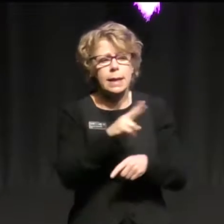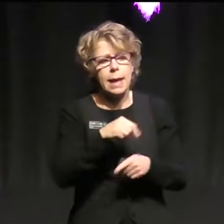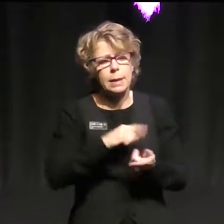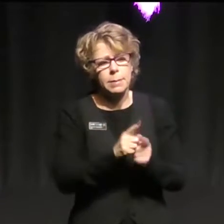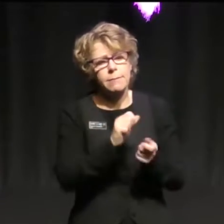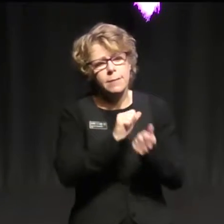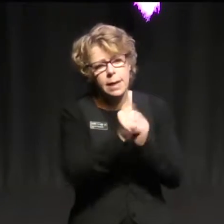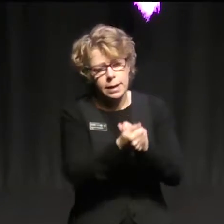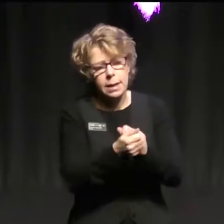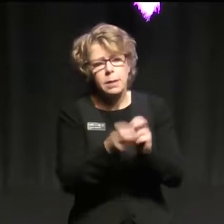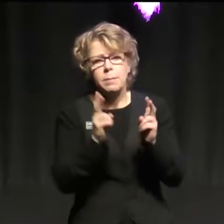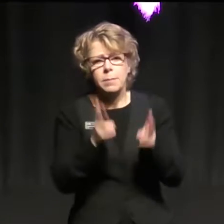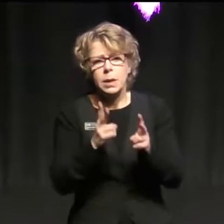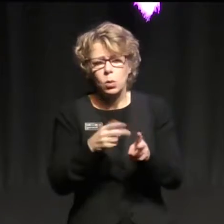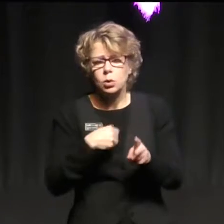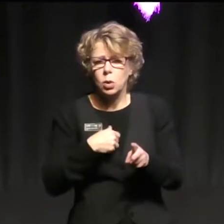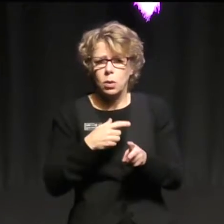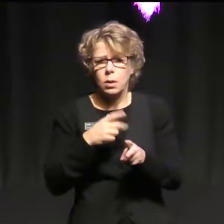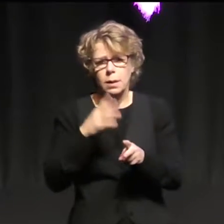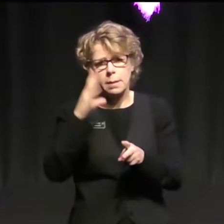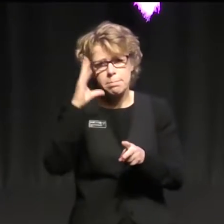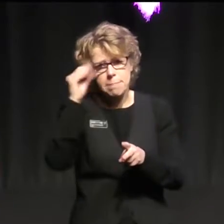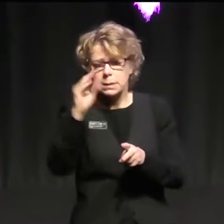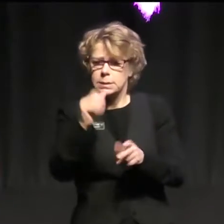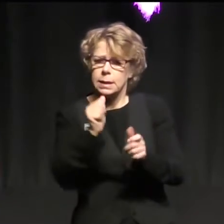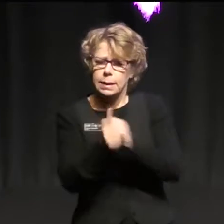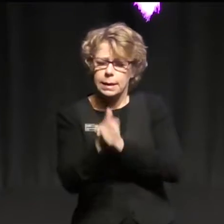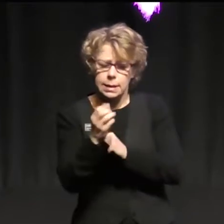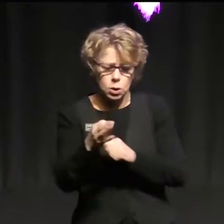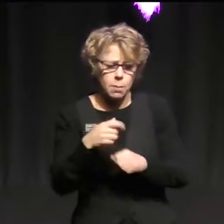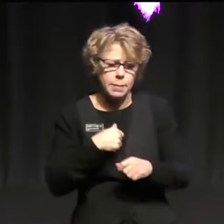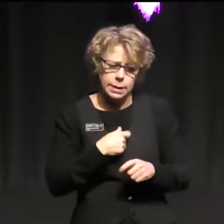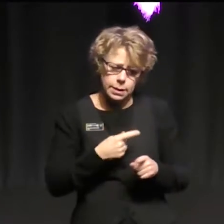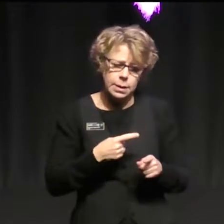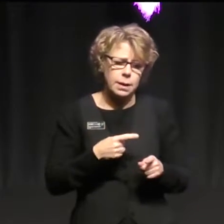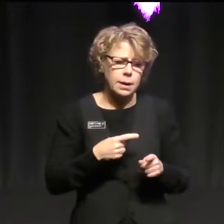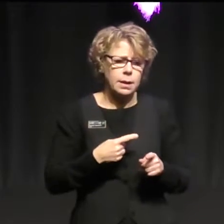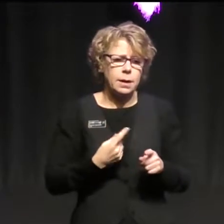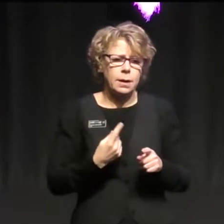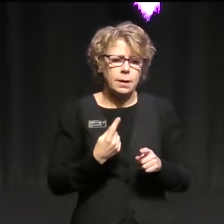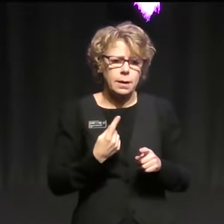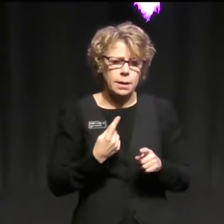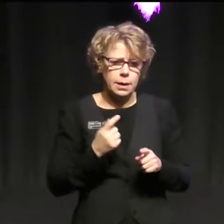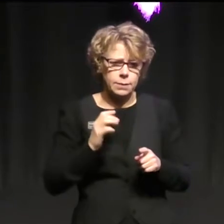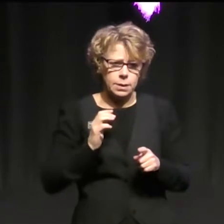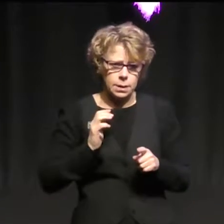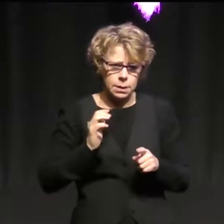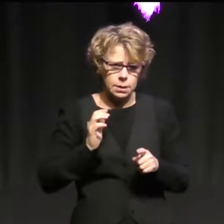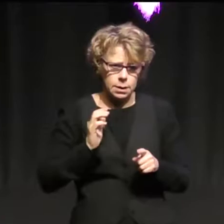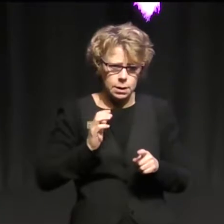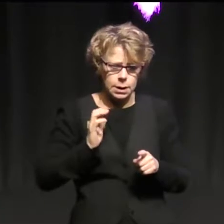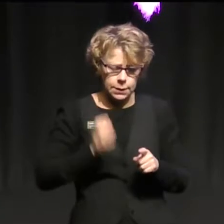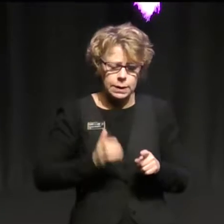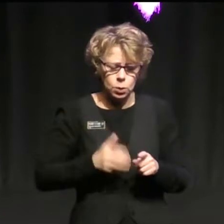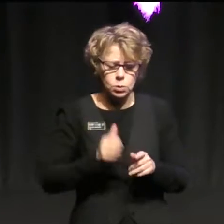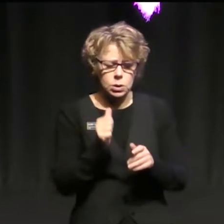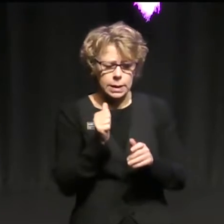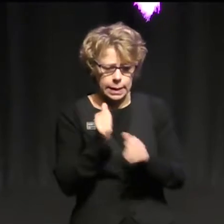under women's leadership. And I think that's the first and the foremost difference. The second